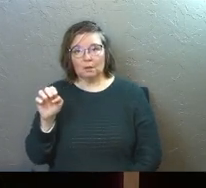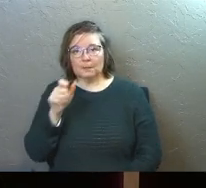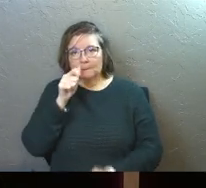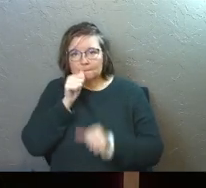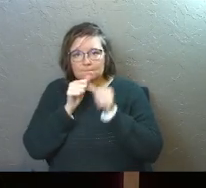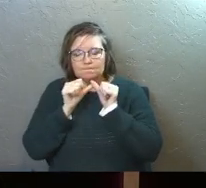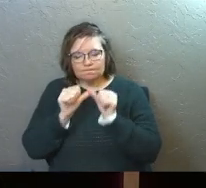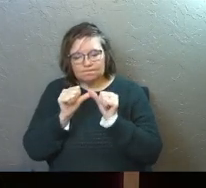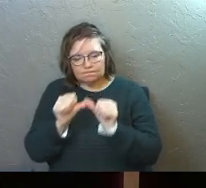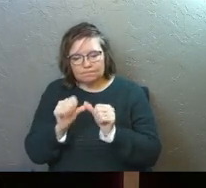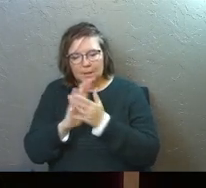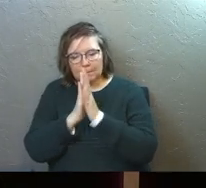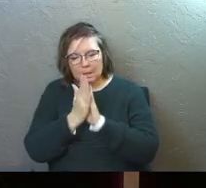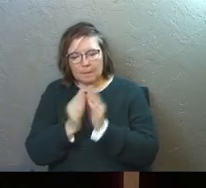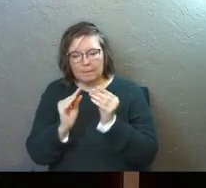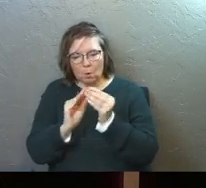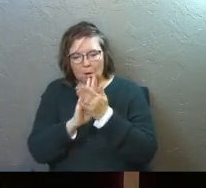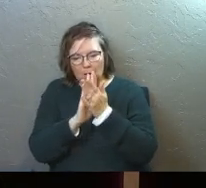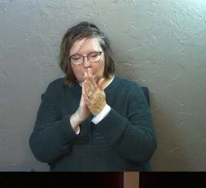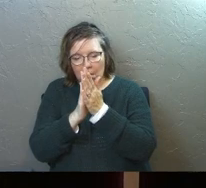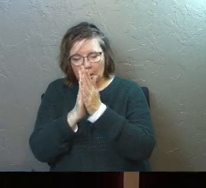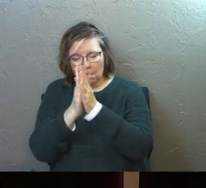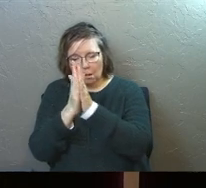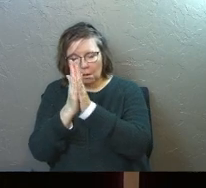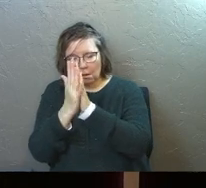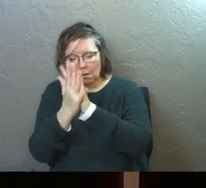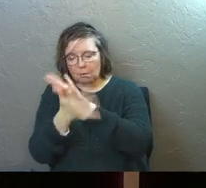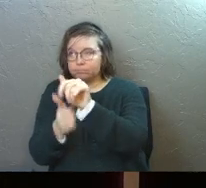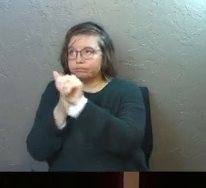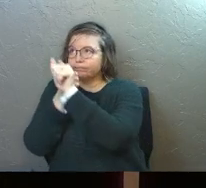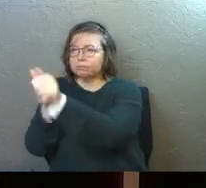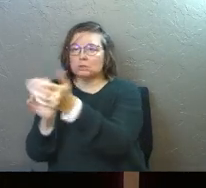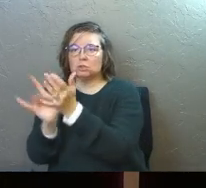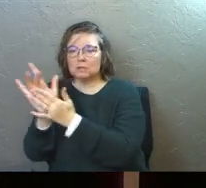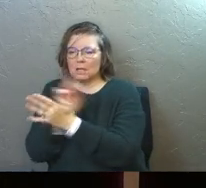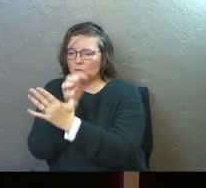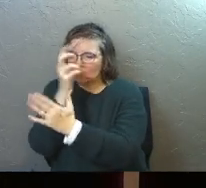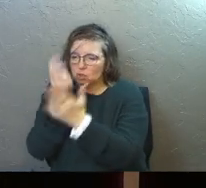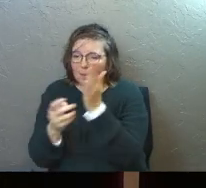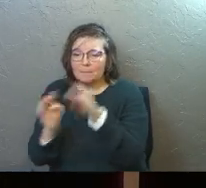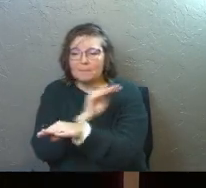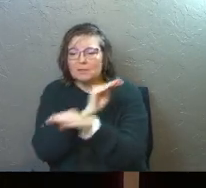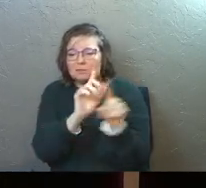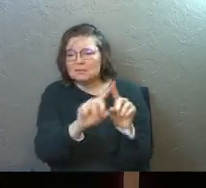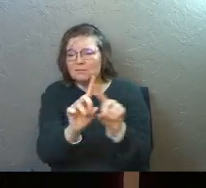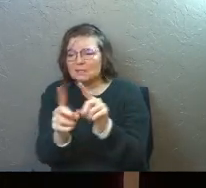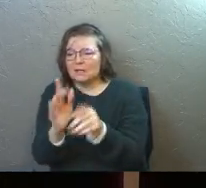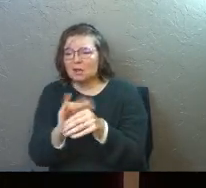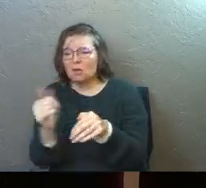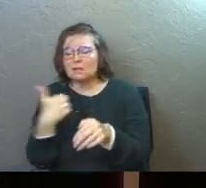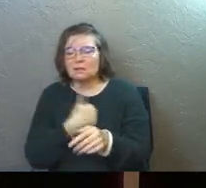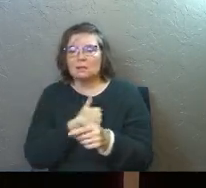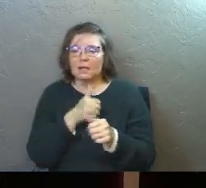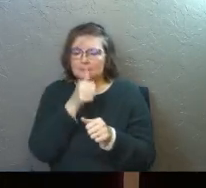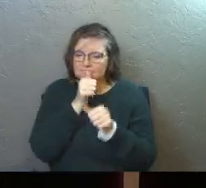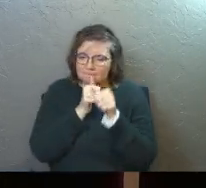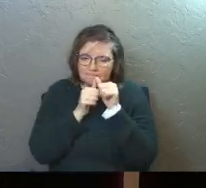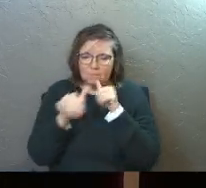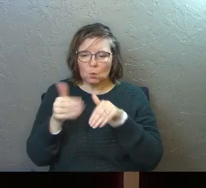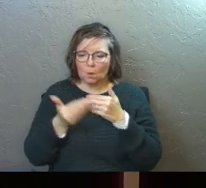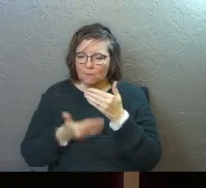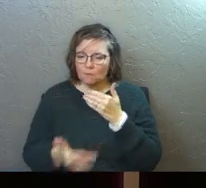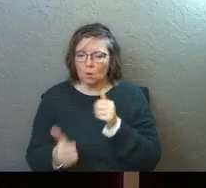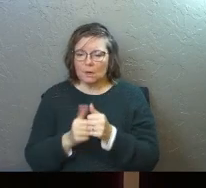we journey forward in becoming more like Jesus. Let us endure as we jump into the ministry, the ministries that God calls us to. Let us endure as we